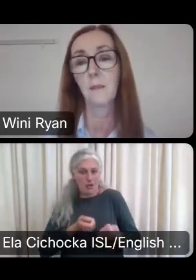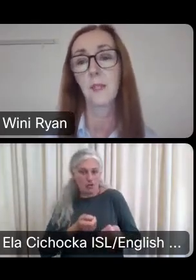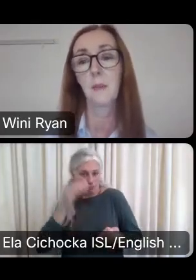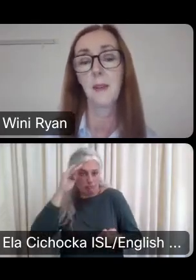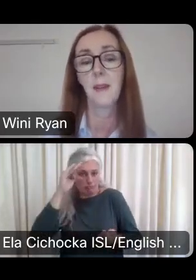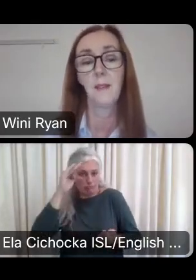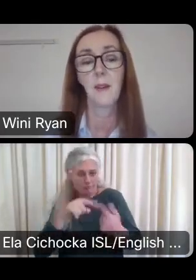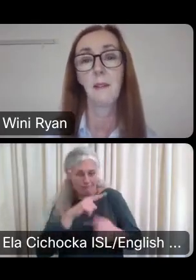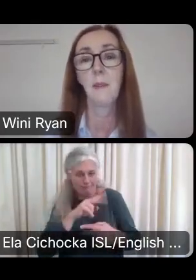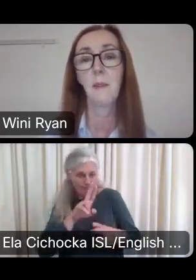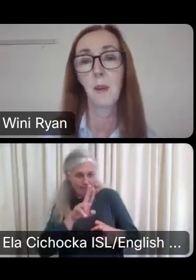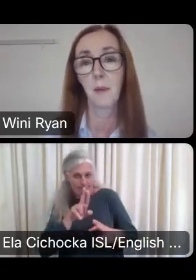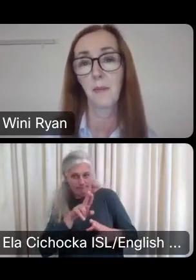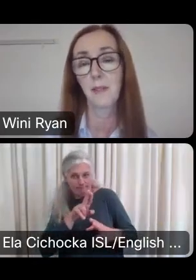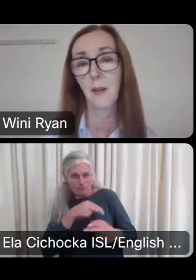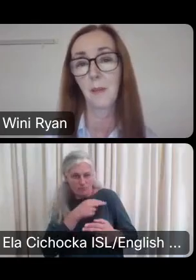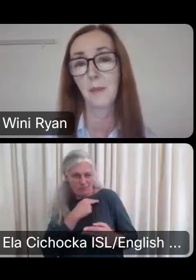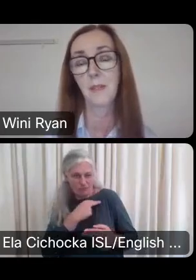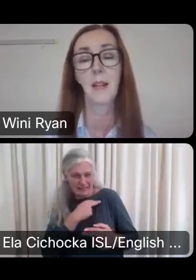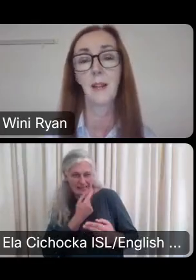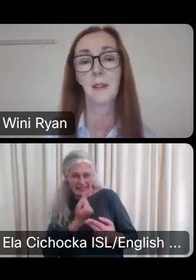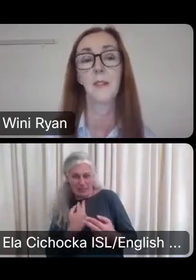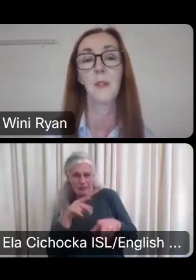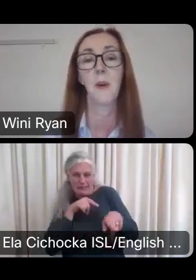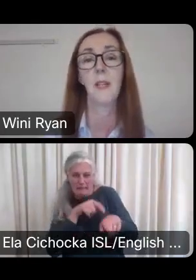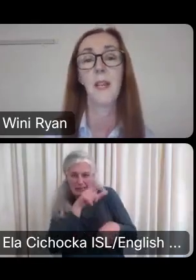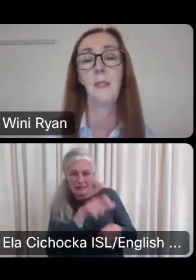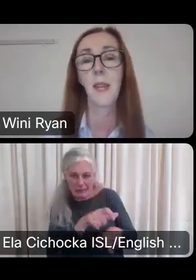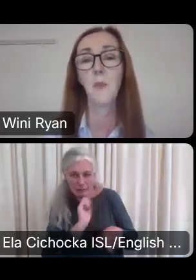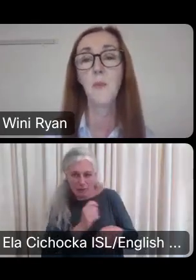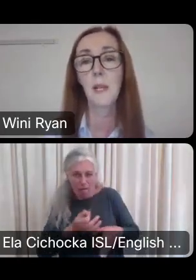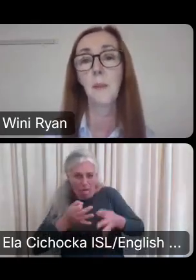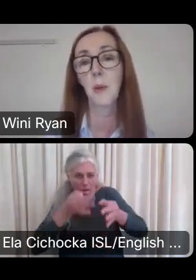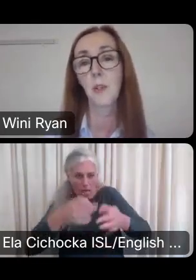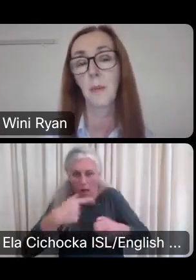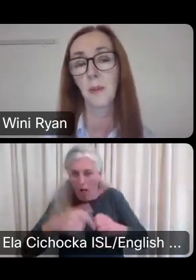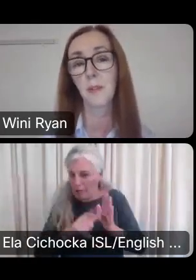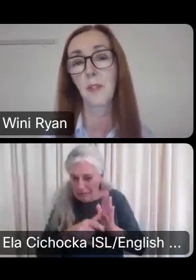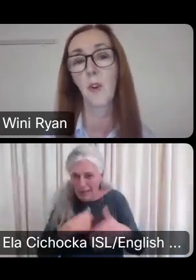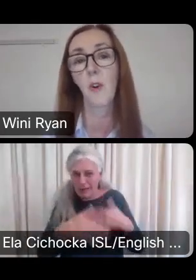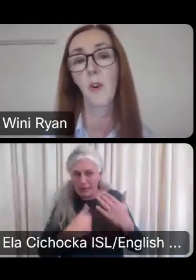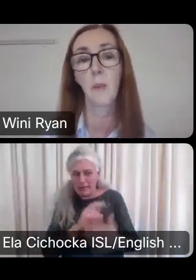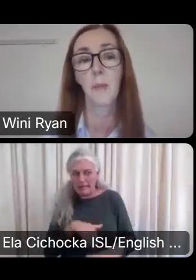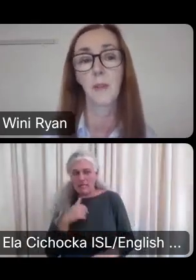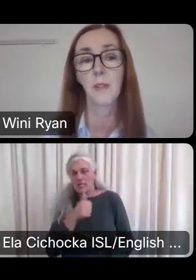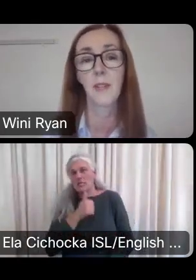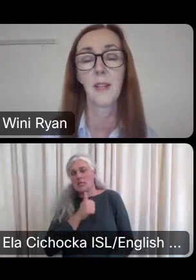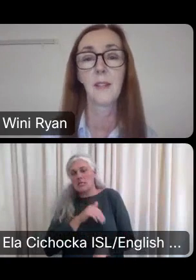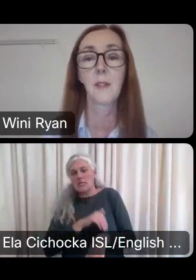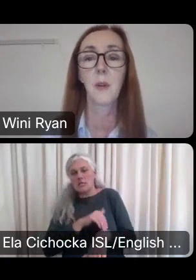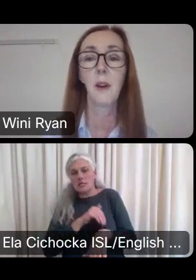find them to be very reliable, for example, with deadlines and so on, and that can really push your buttons. They're called hot